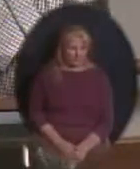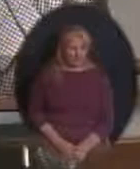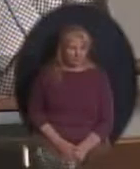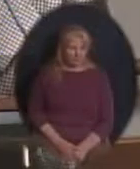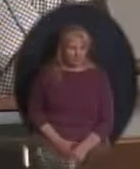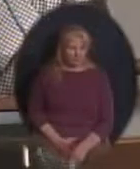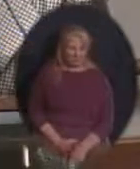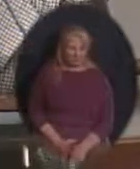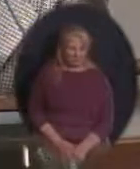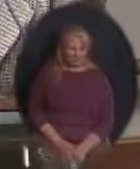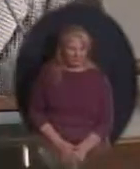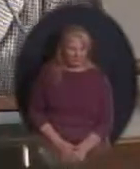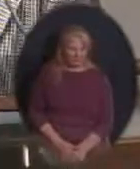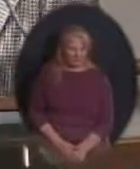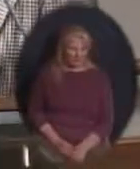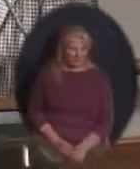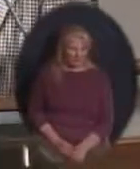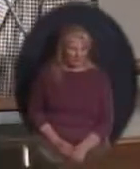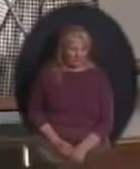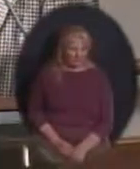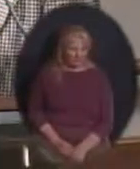They're waiting for the aisles to clear.